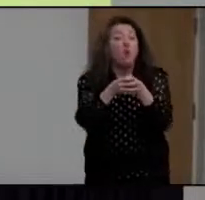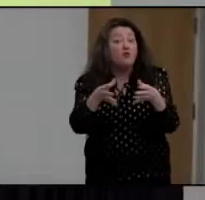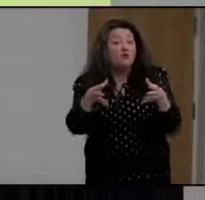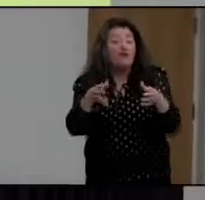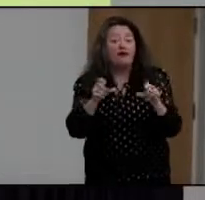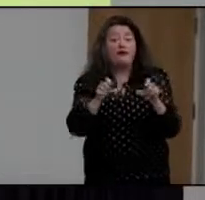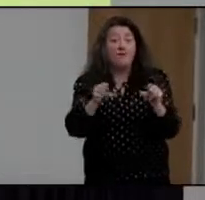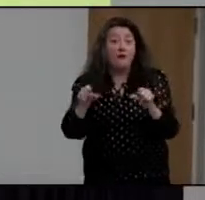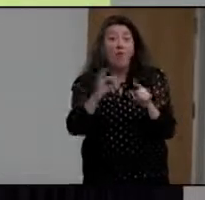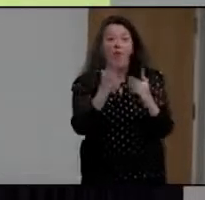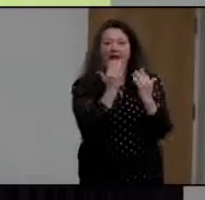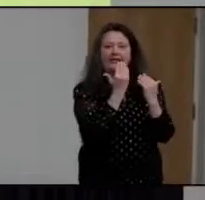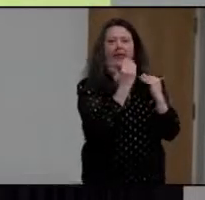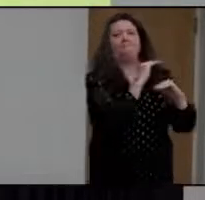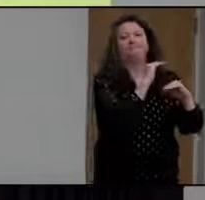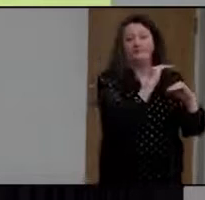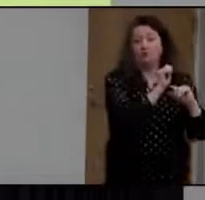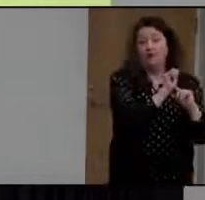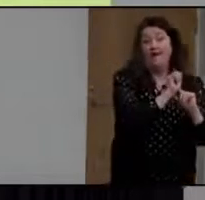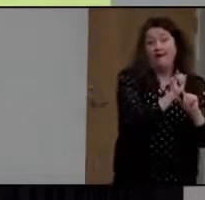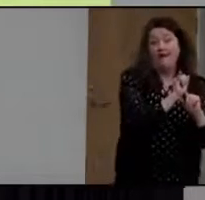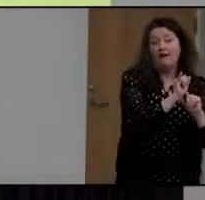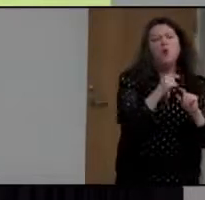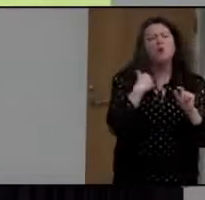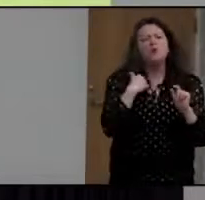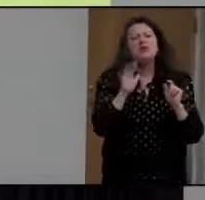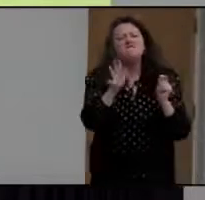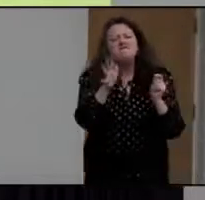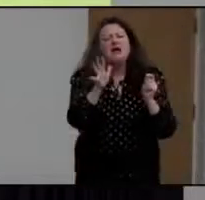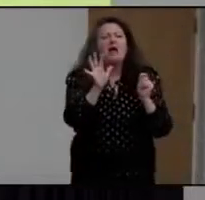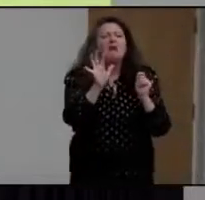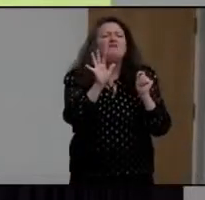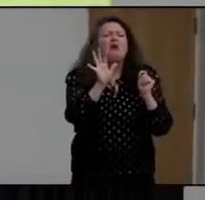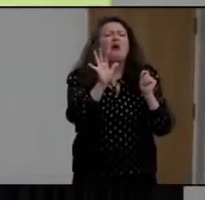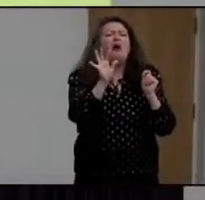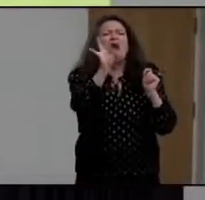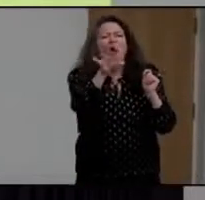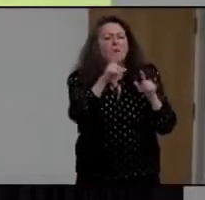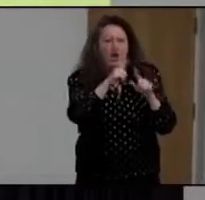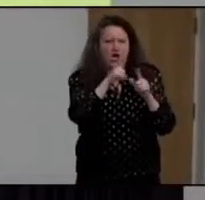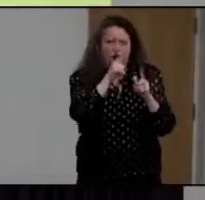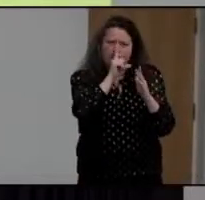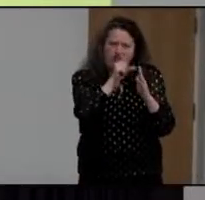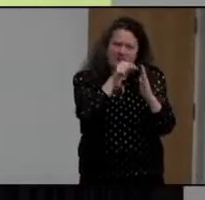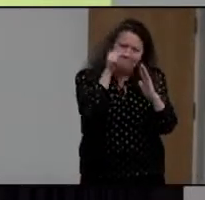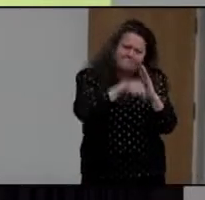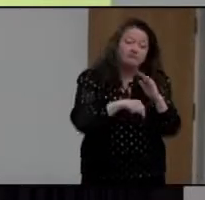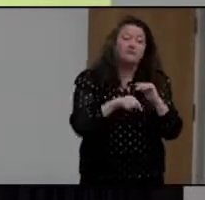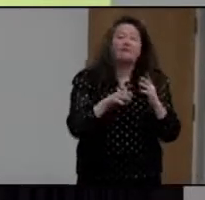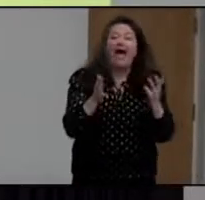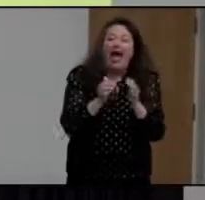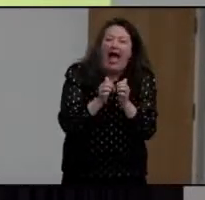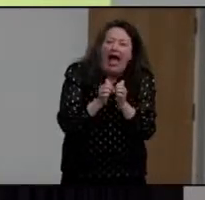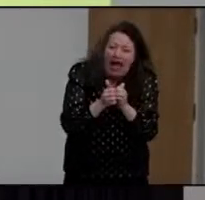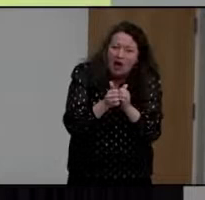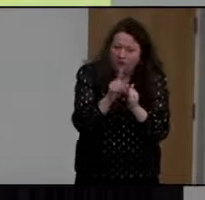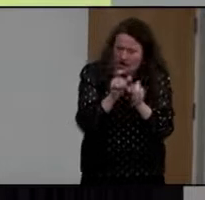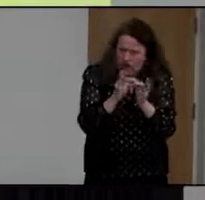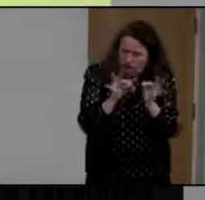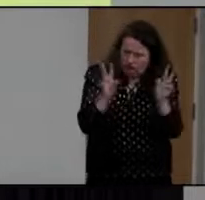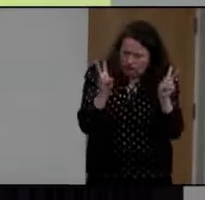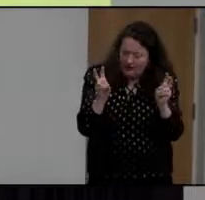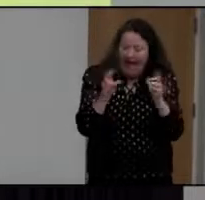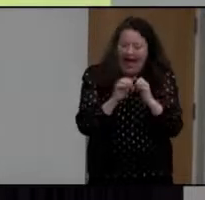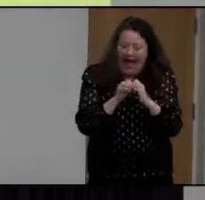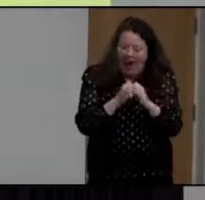on AI, and we've alluded to it in our conversation, but not really dug in. This one from an audience member: how does or should society